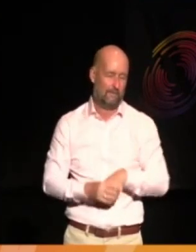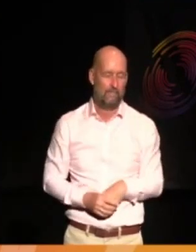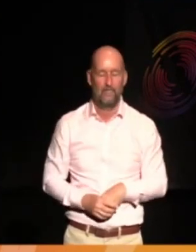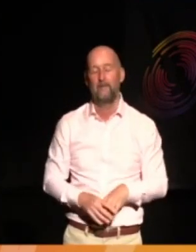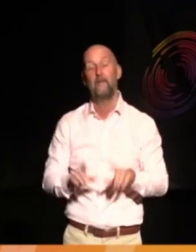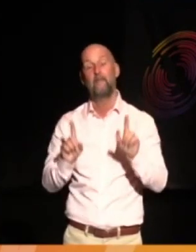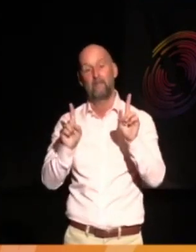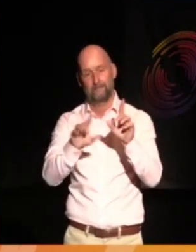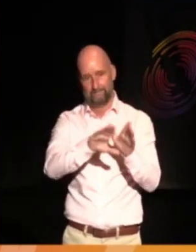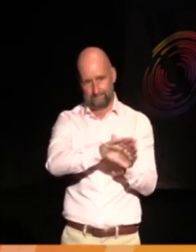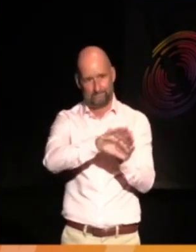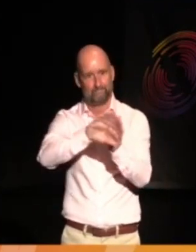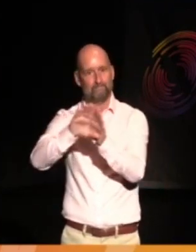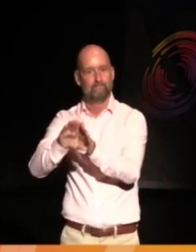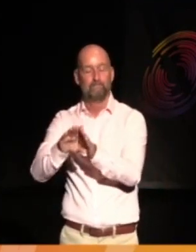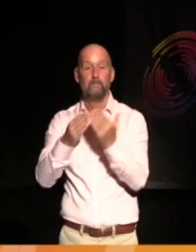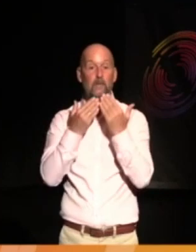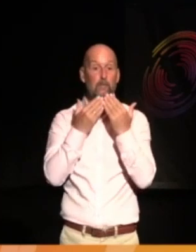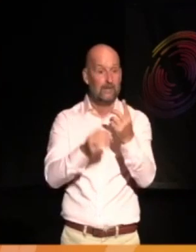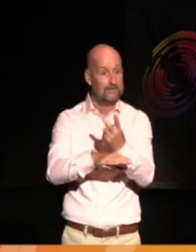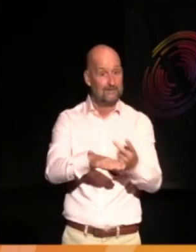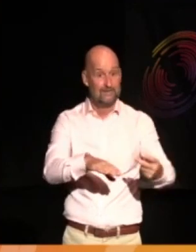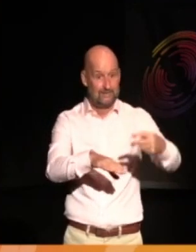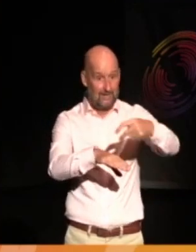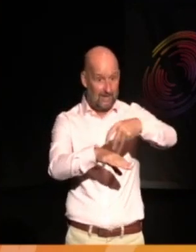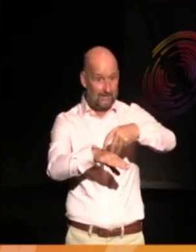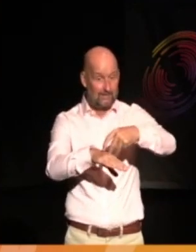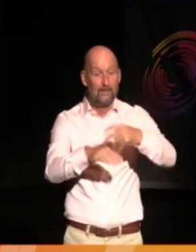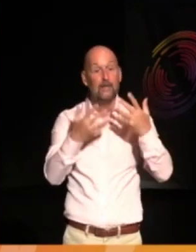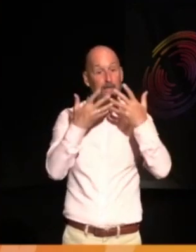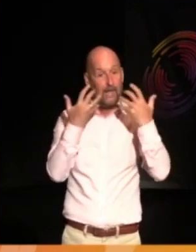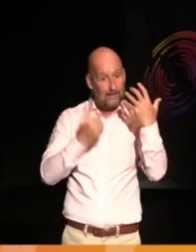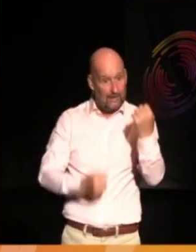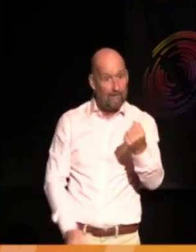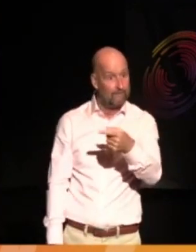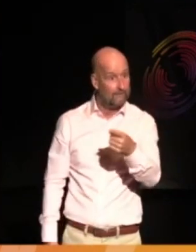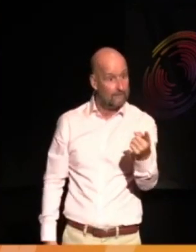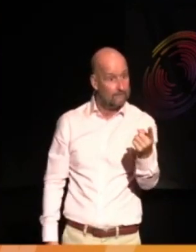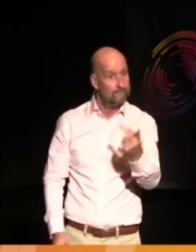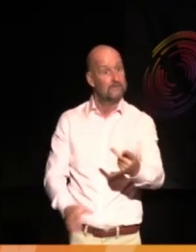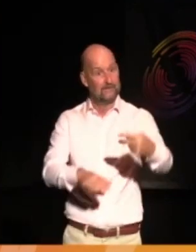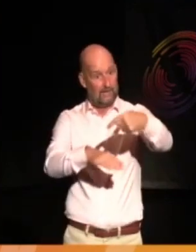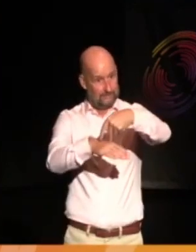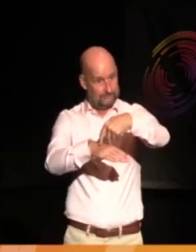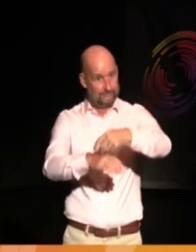However, could you stand if you have a cat?